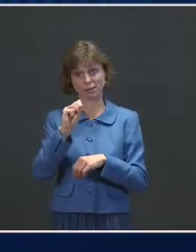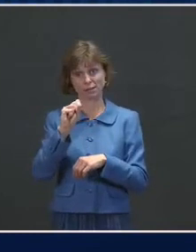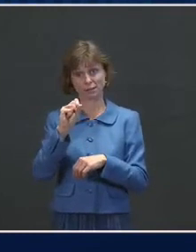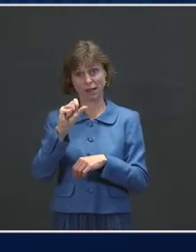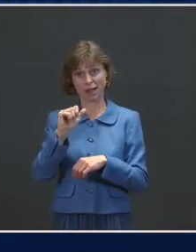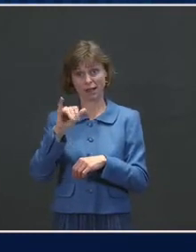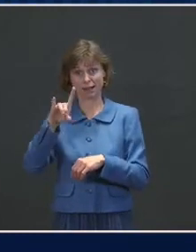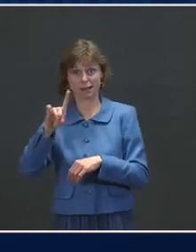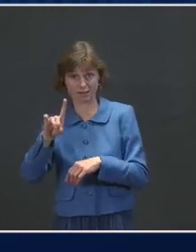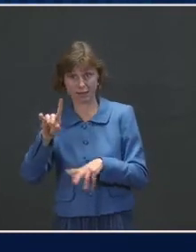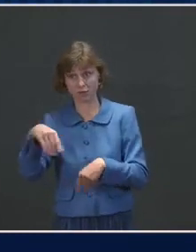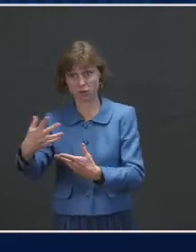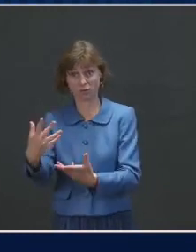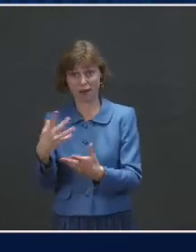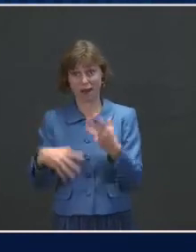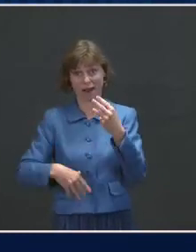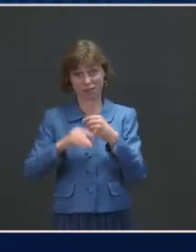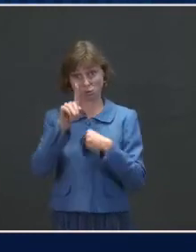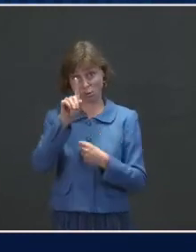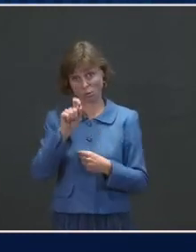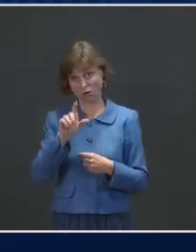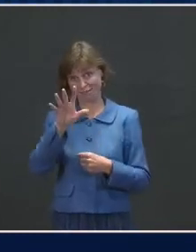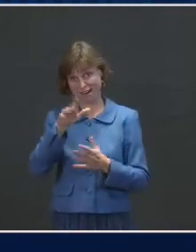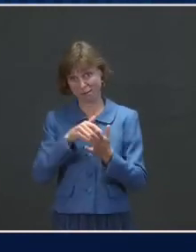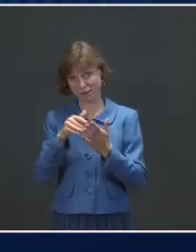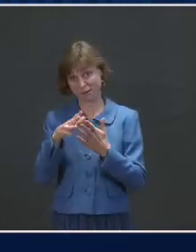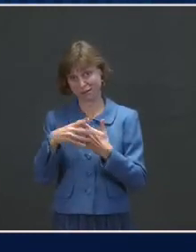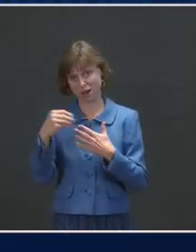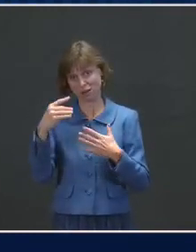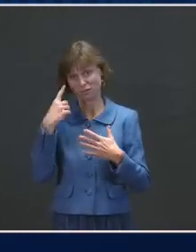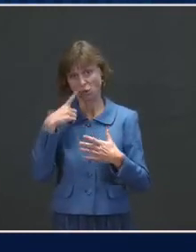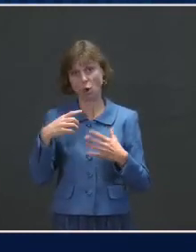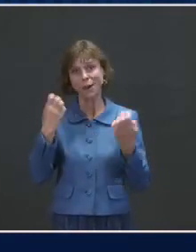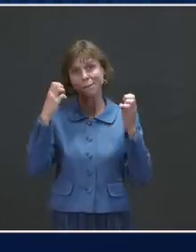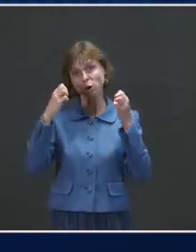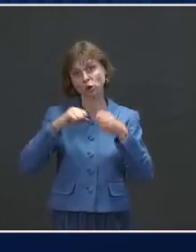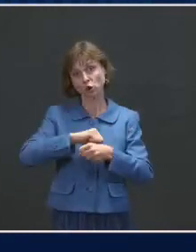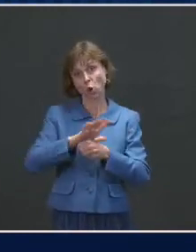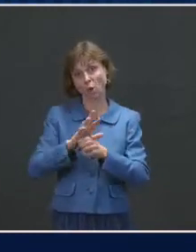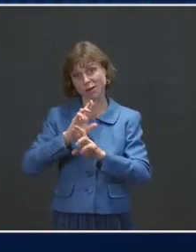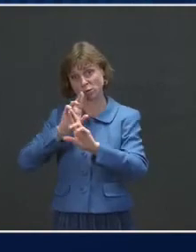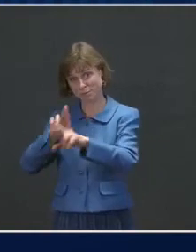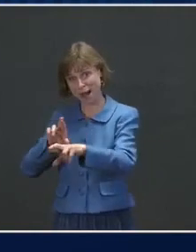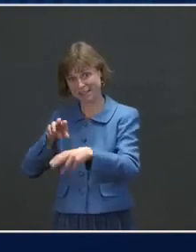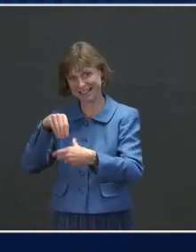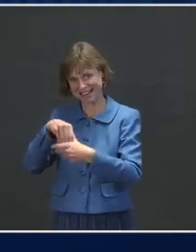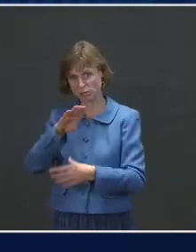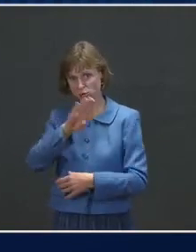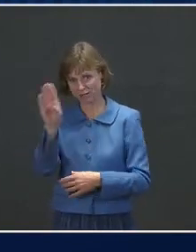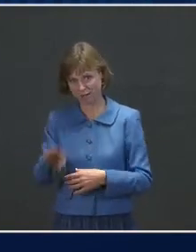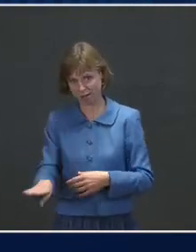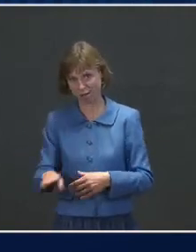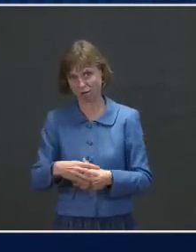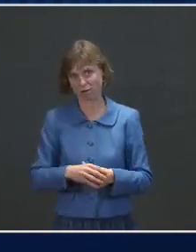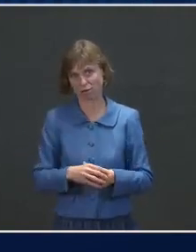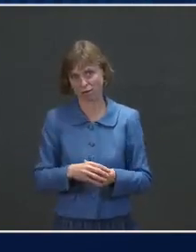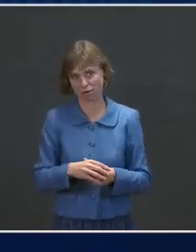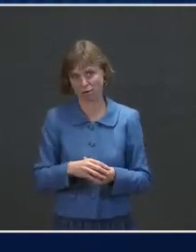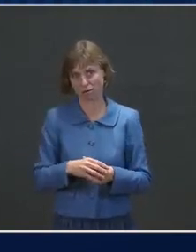additional $1.5 million in emergency COVID response in Brazil. And we, of course,